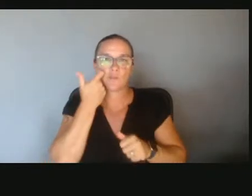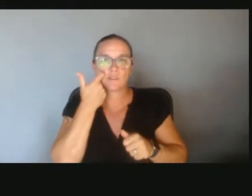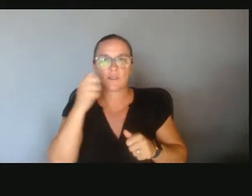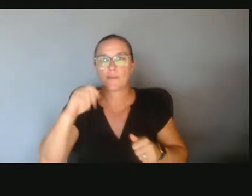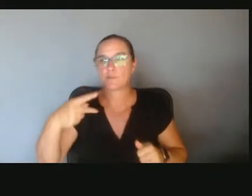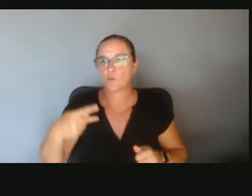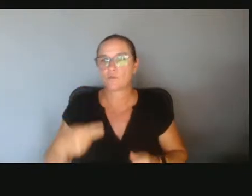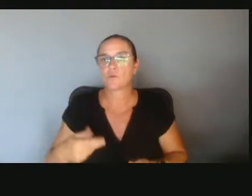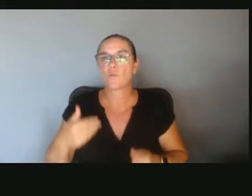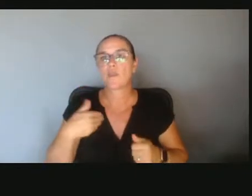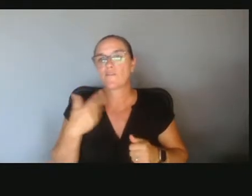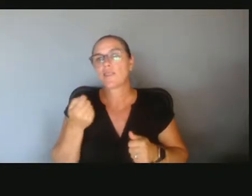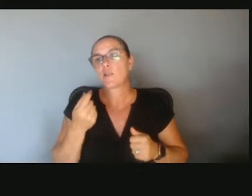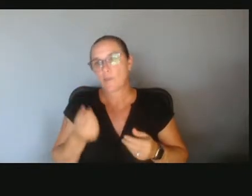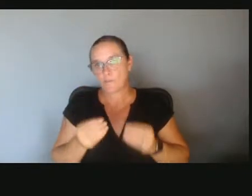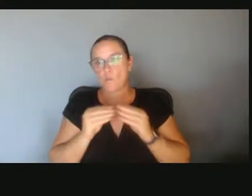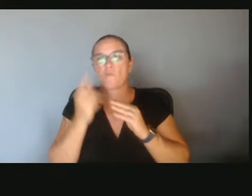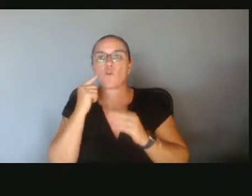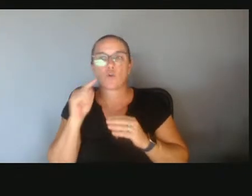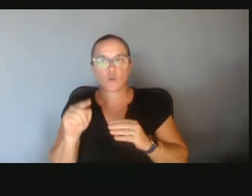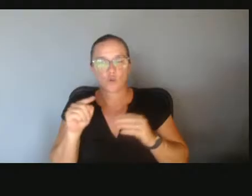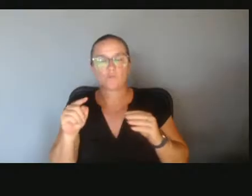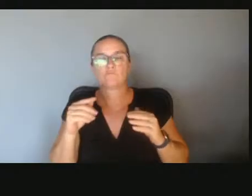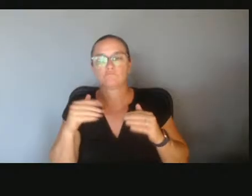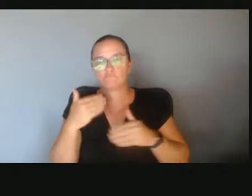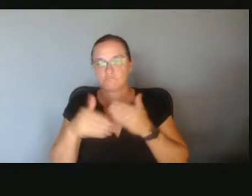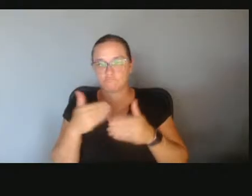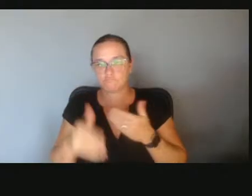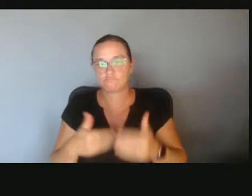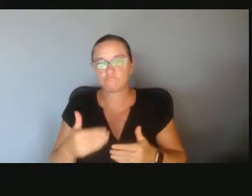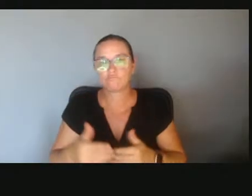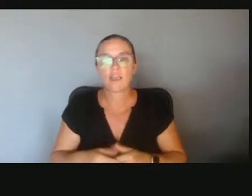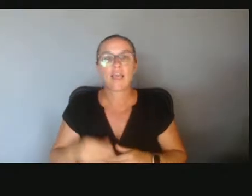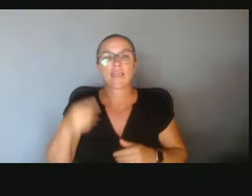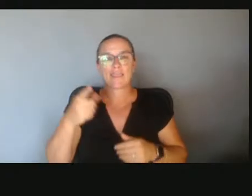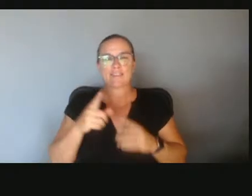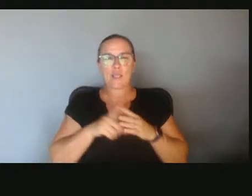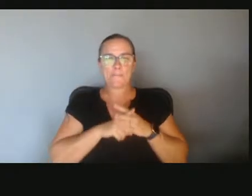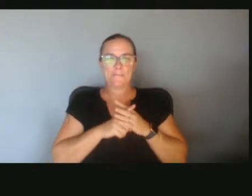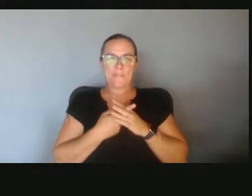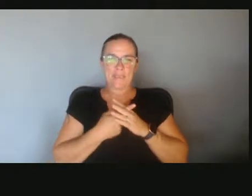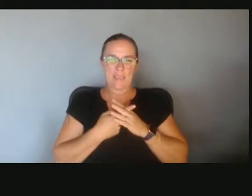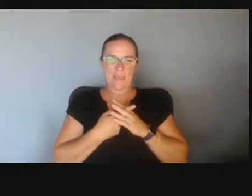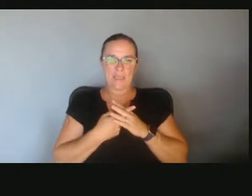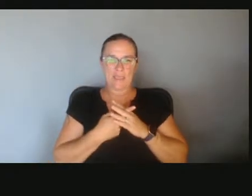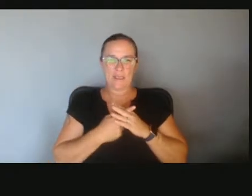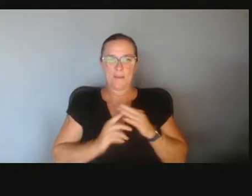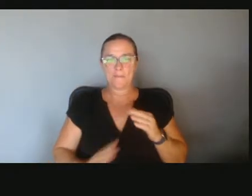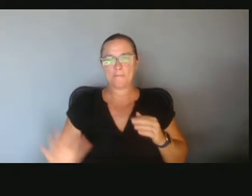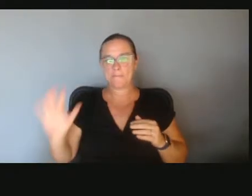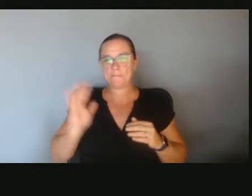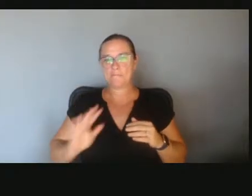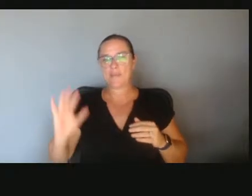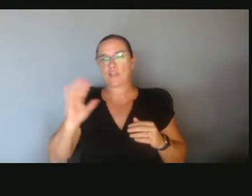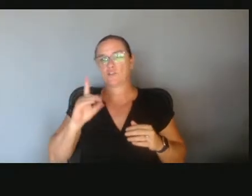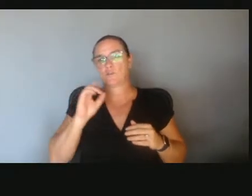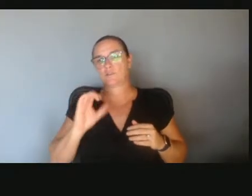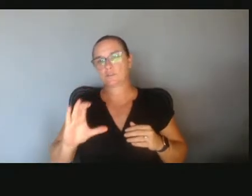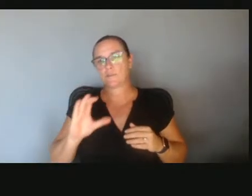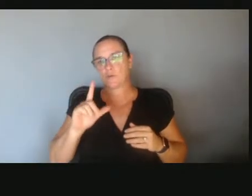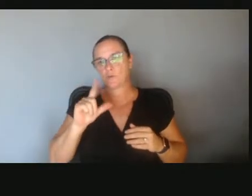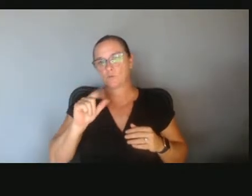little ways further to go. And since the very beginning, back to December